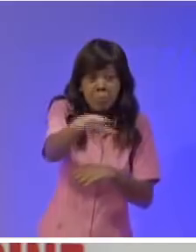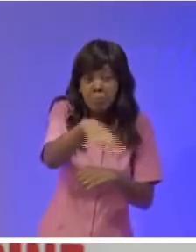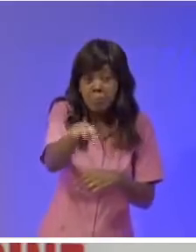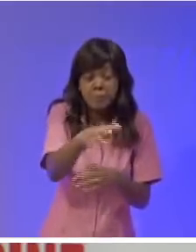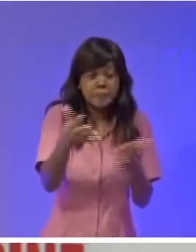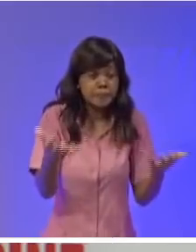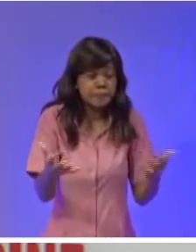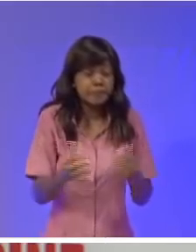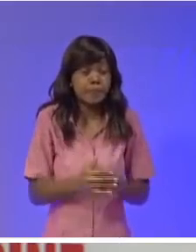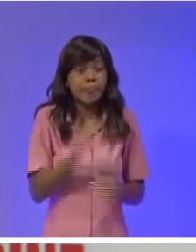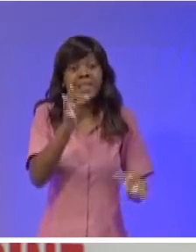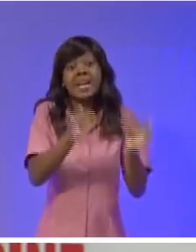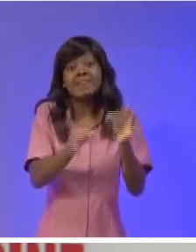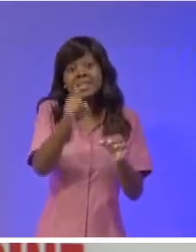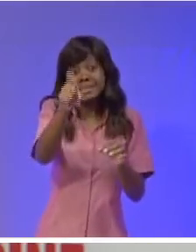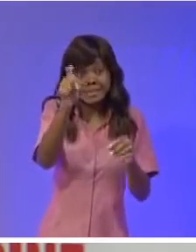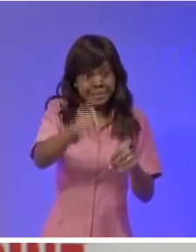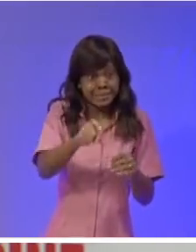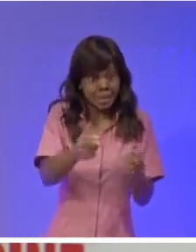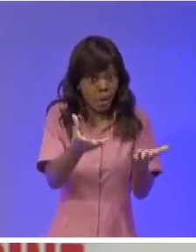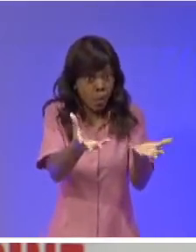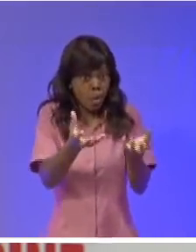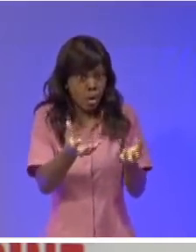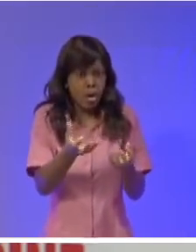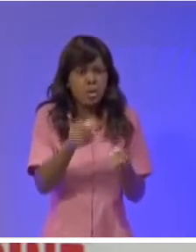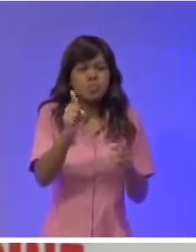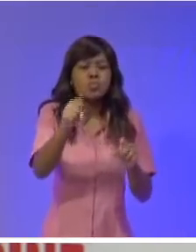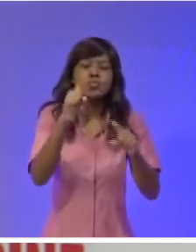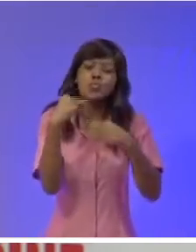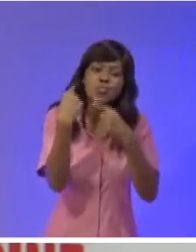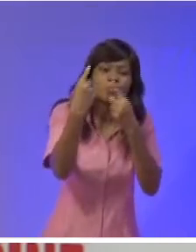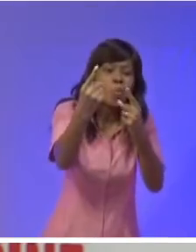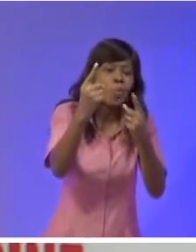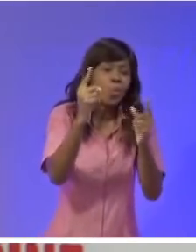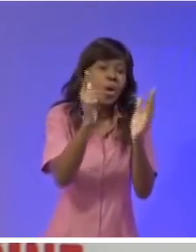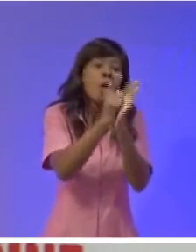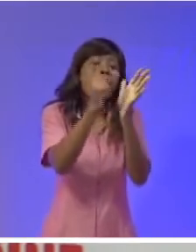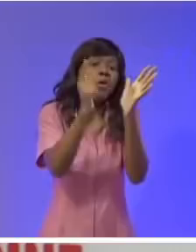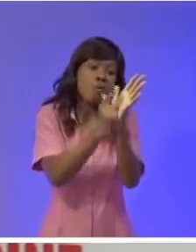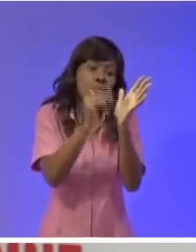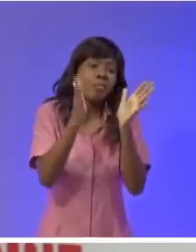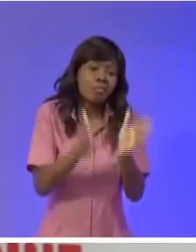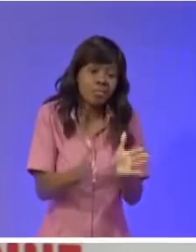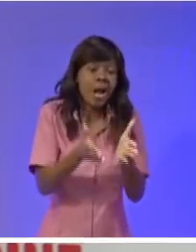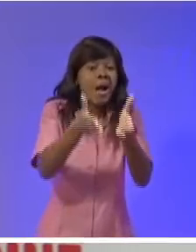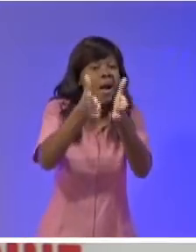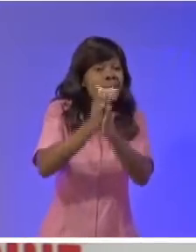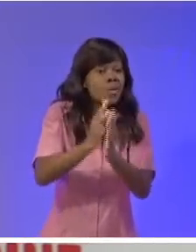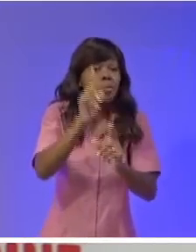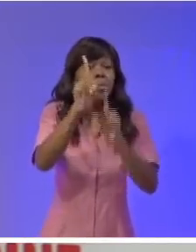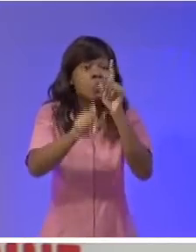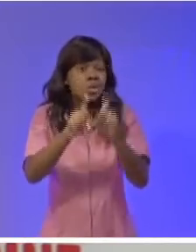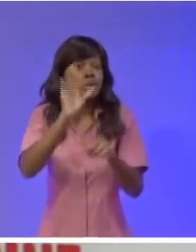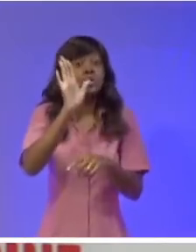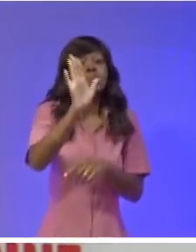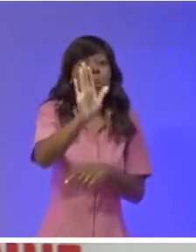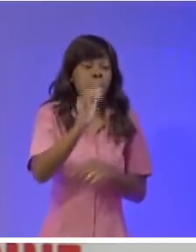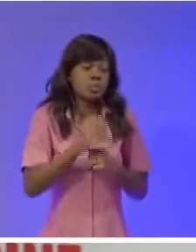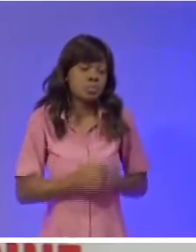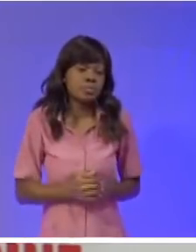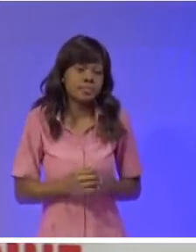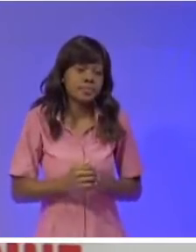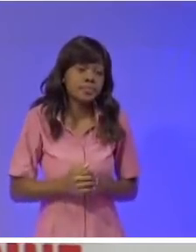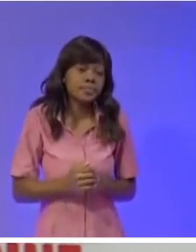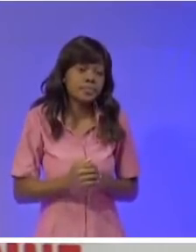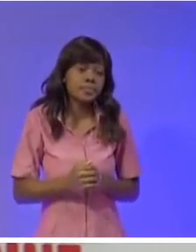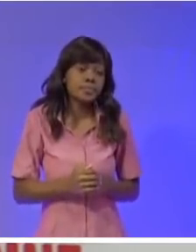to seek their own independent legal advice. That's the best advice I can give them. On the issue of beaches,